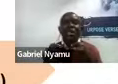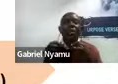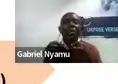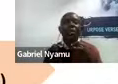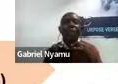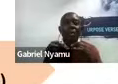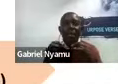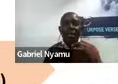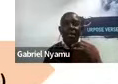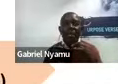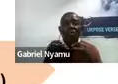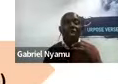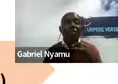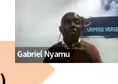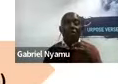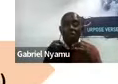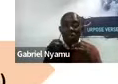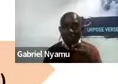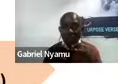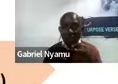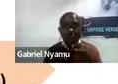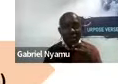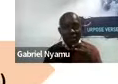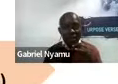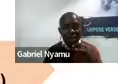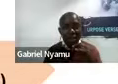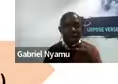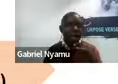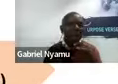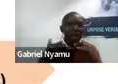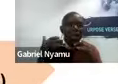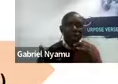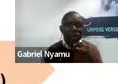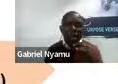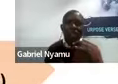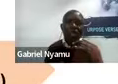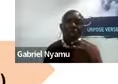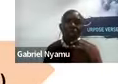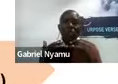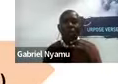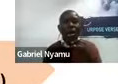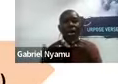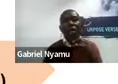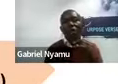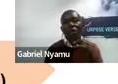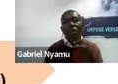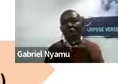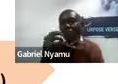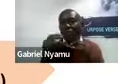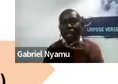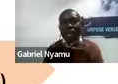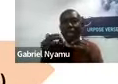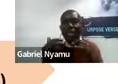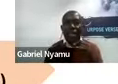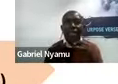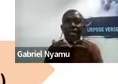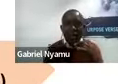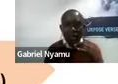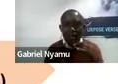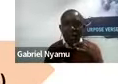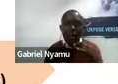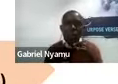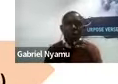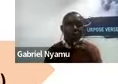So you can't talk about purpose-led if yourself also you're struggling with the same. So I encourage all of us to be able to anchor ourselves into that